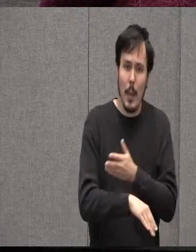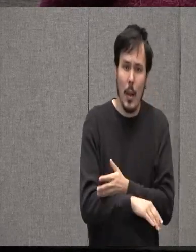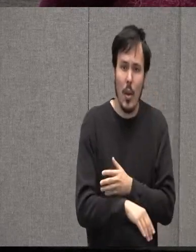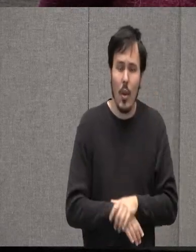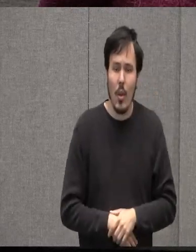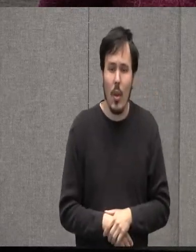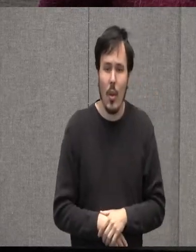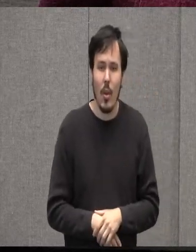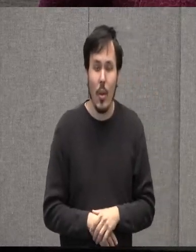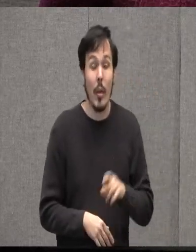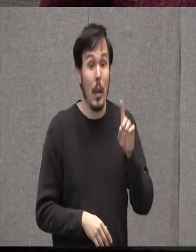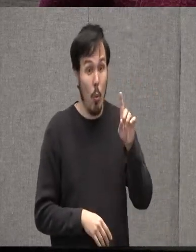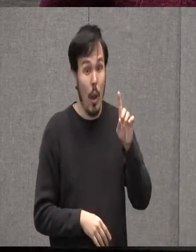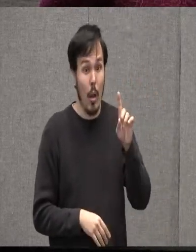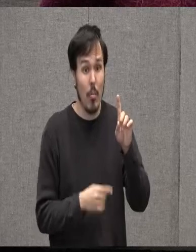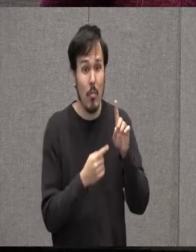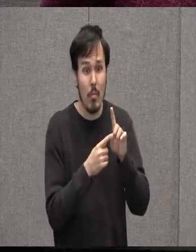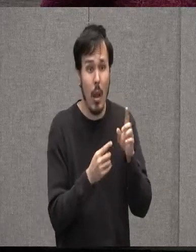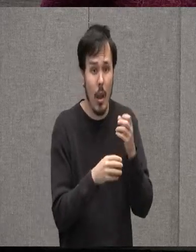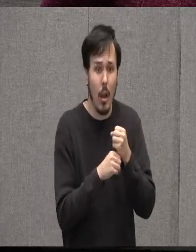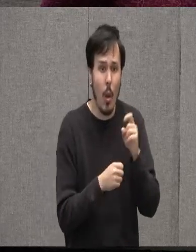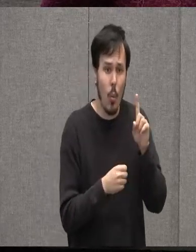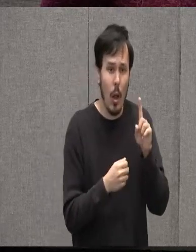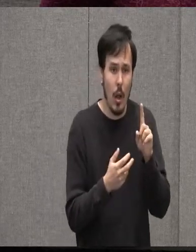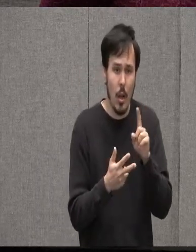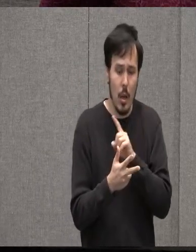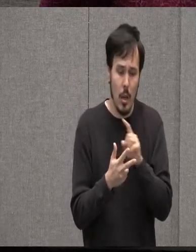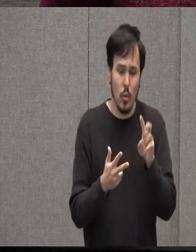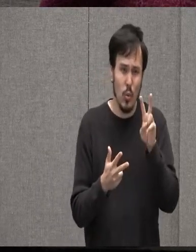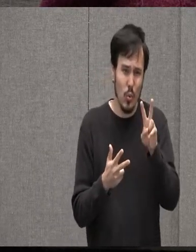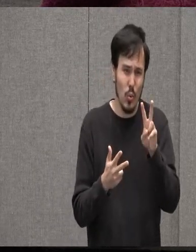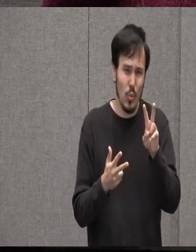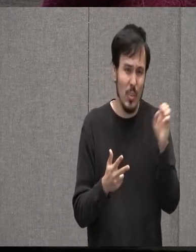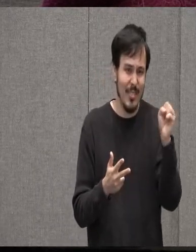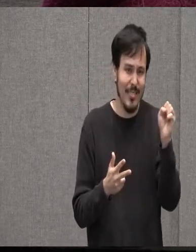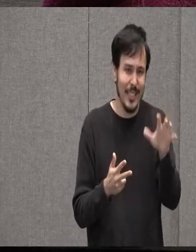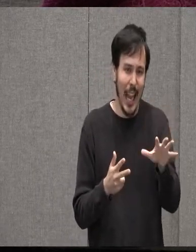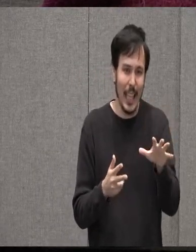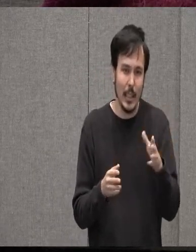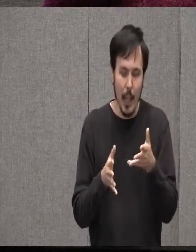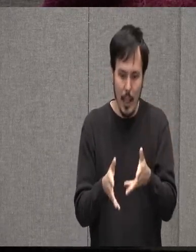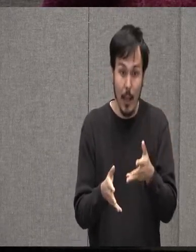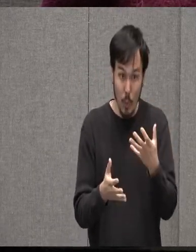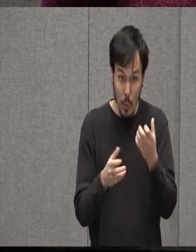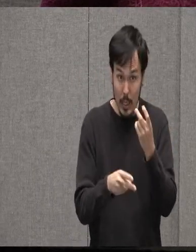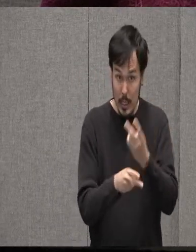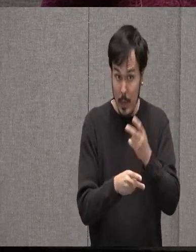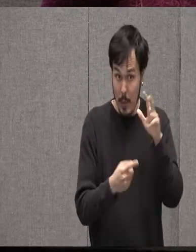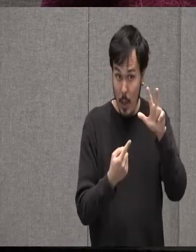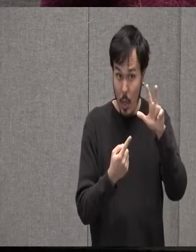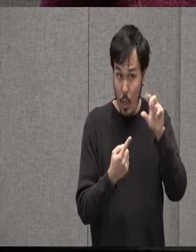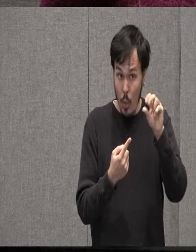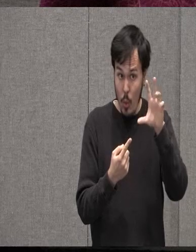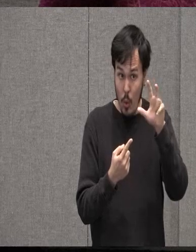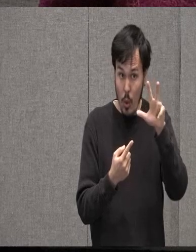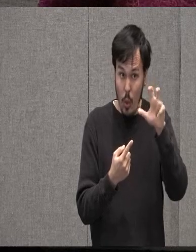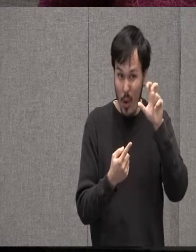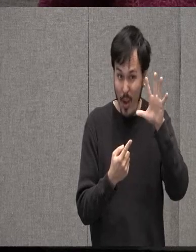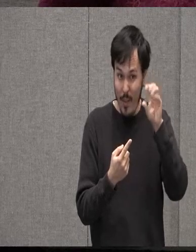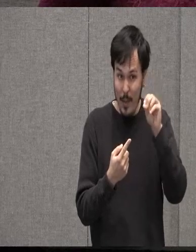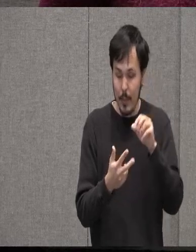I have 2 1s, a 5, some 2s, and a 6. I think that I